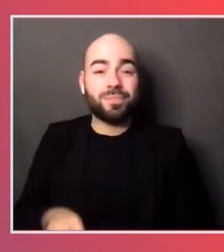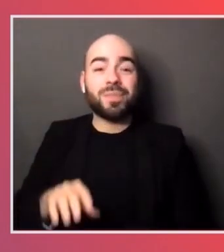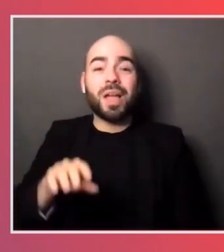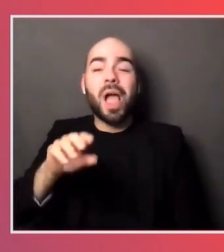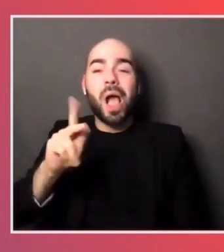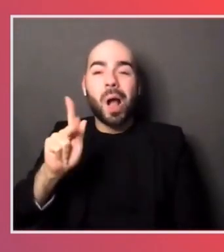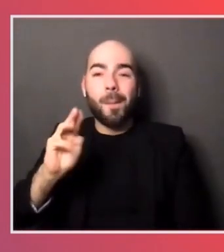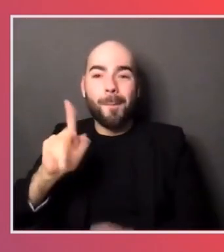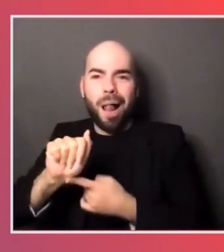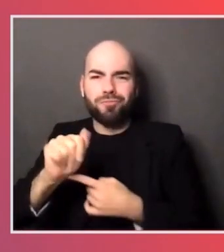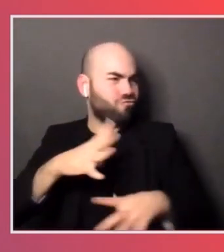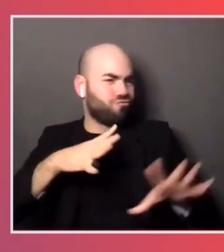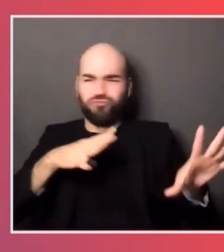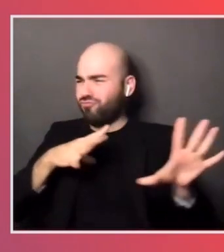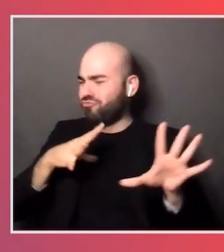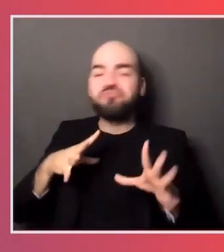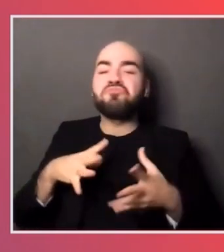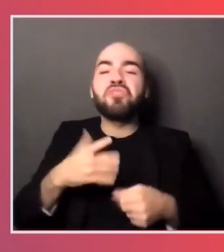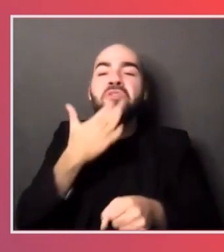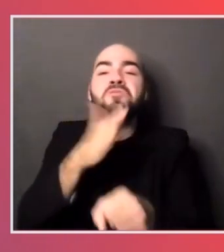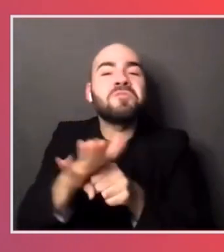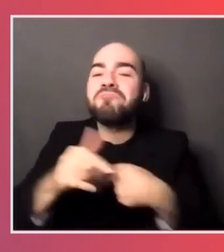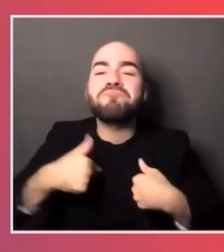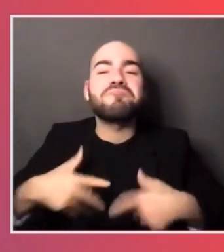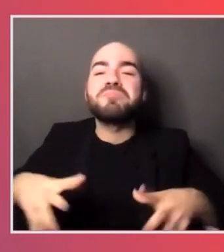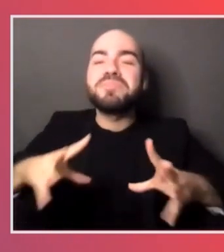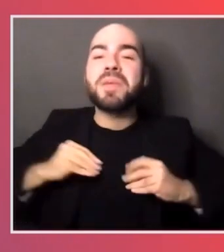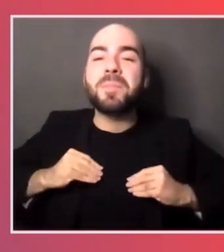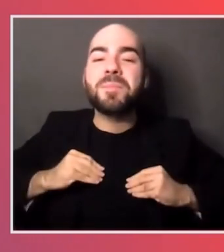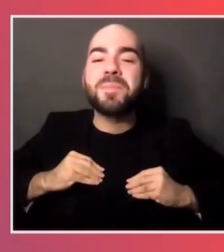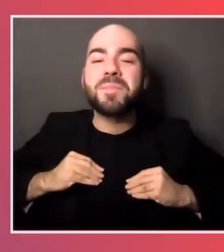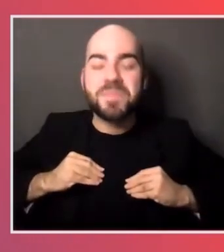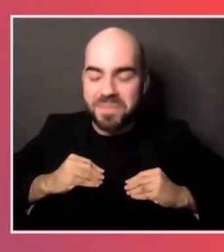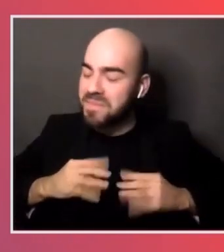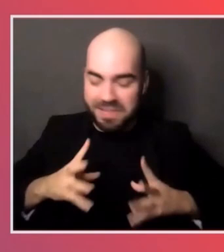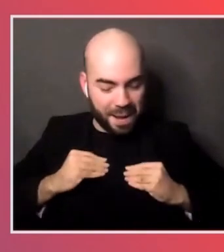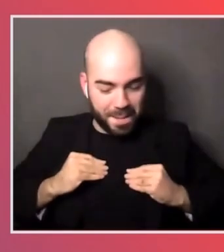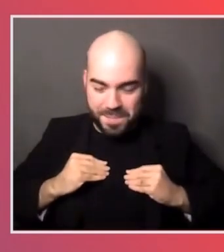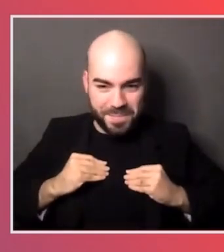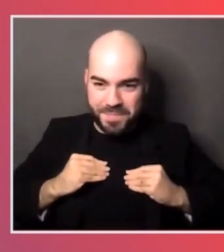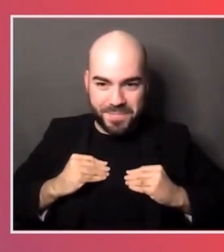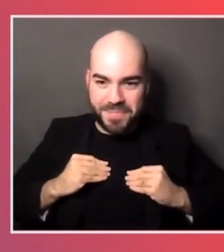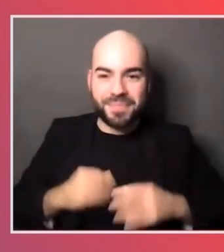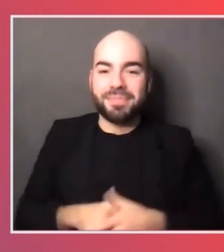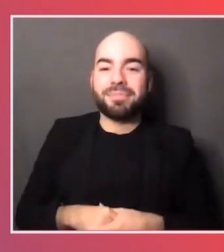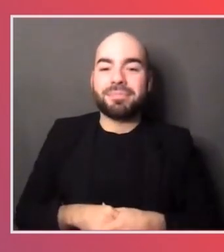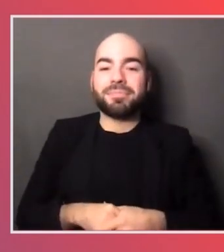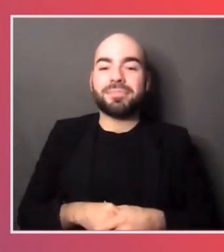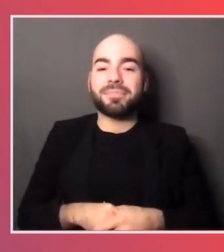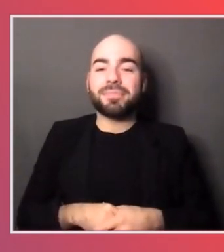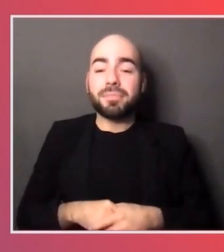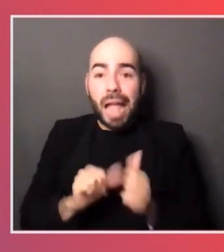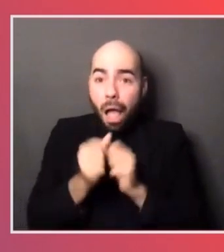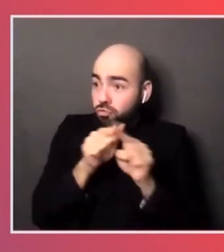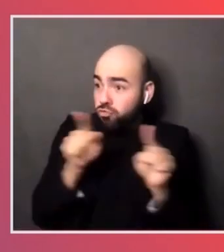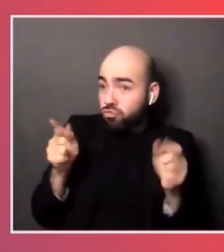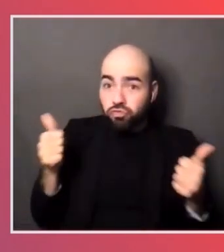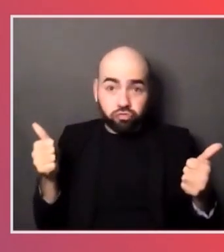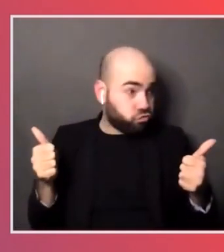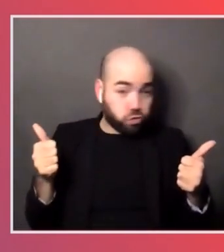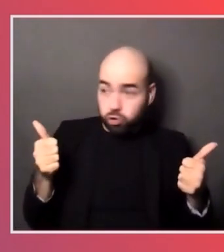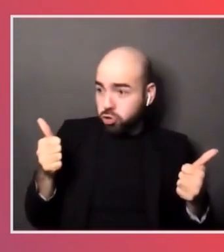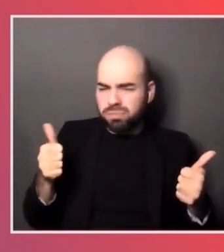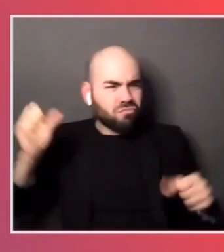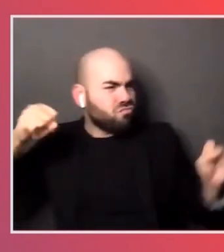We owe you another How's one everyone? Soon. Yeah. Good. Very well. How are you? Good. I'm good. You